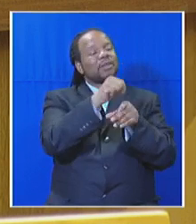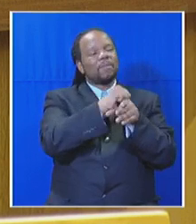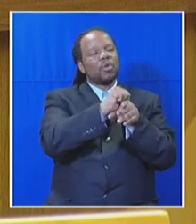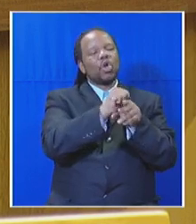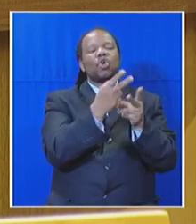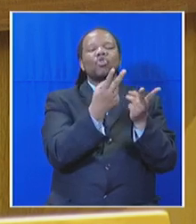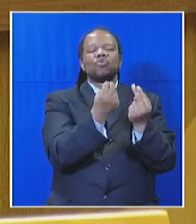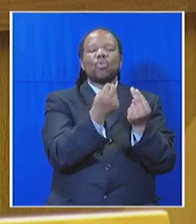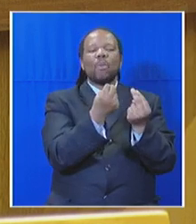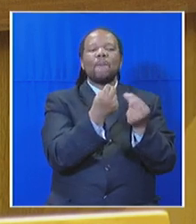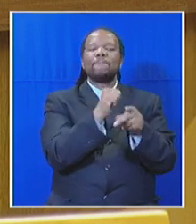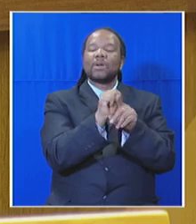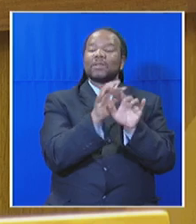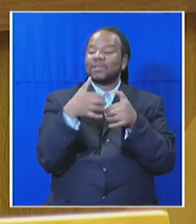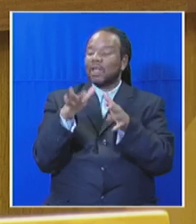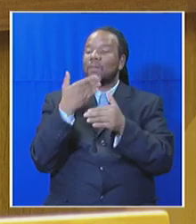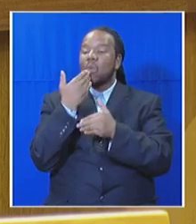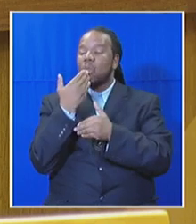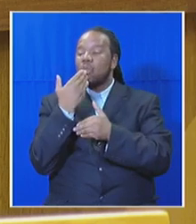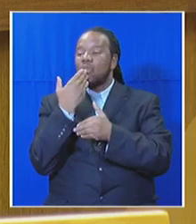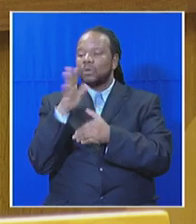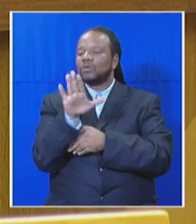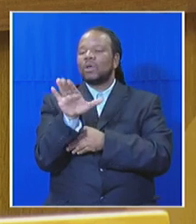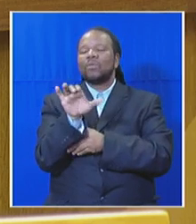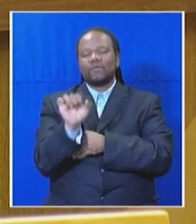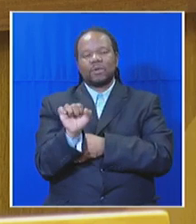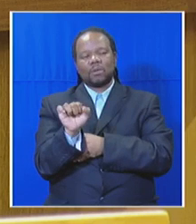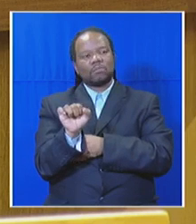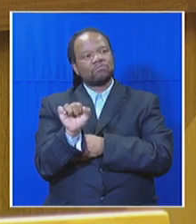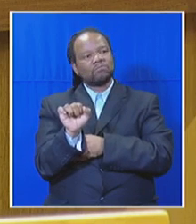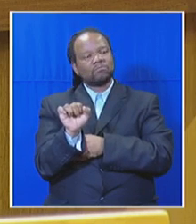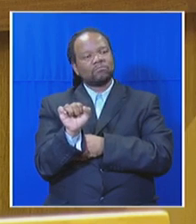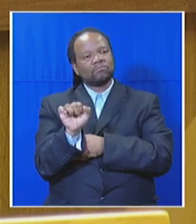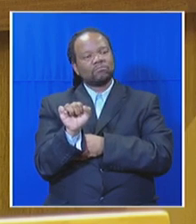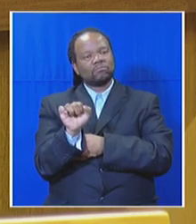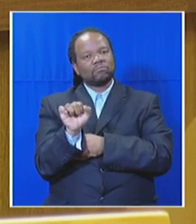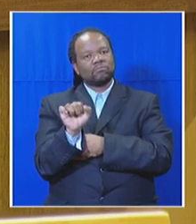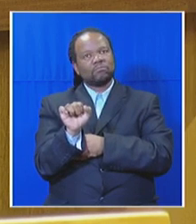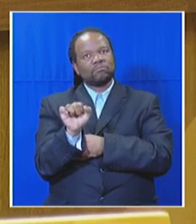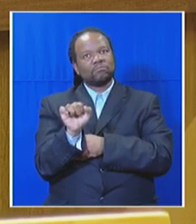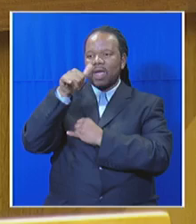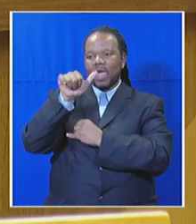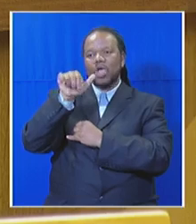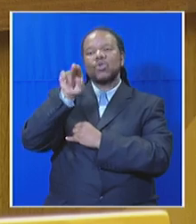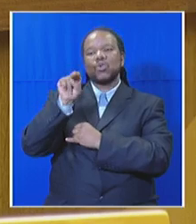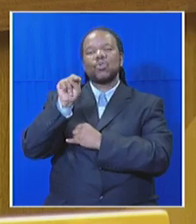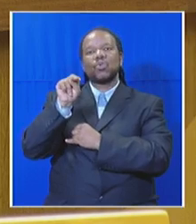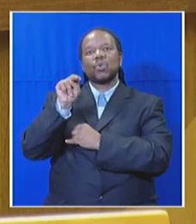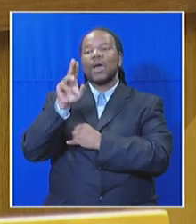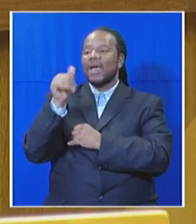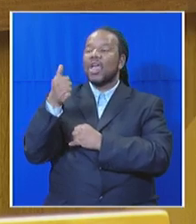was started by South Africa when we invited the African Union Leaders